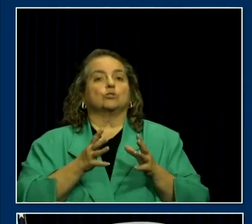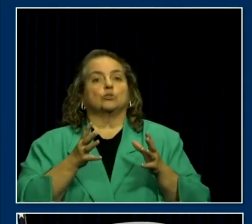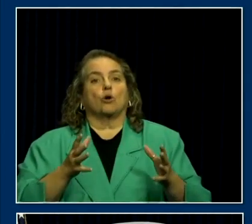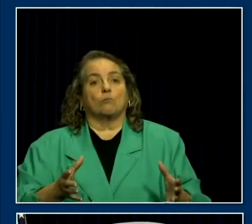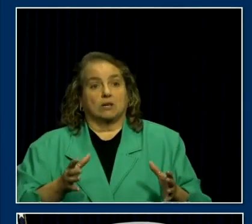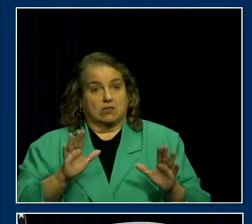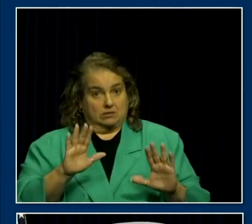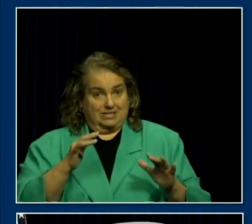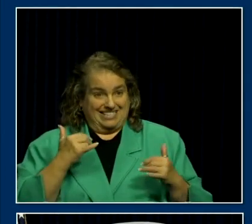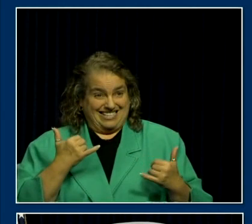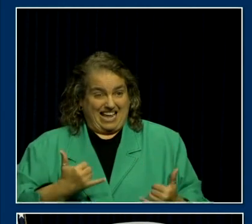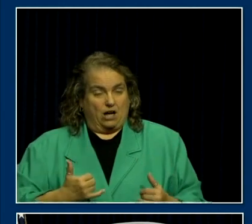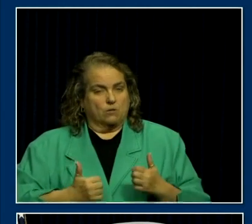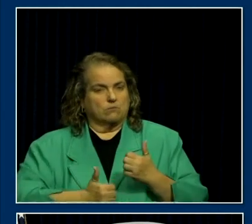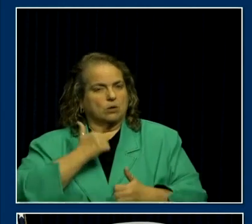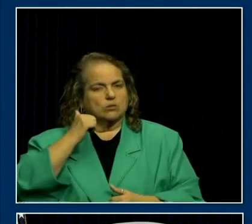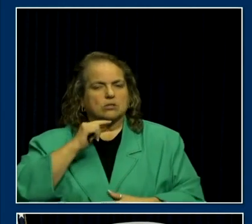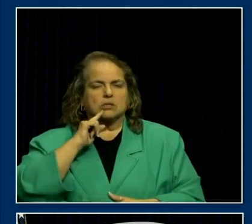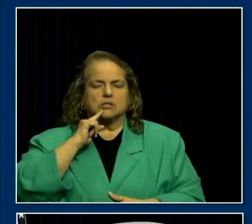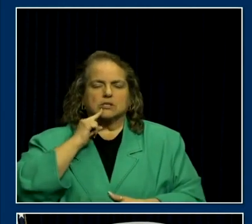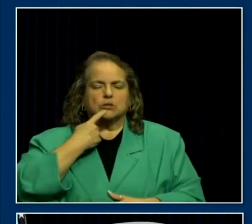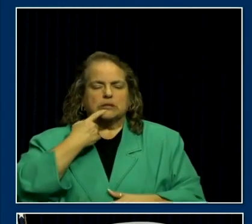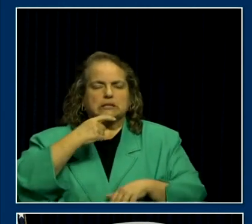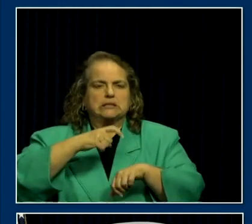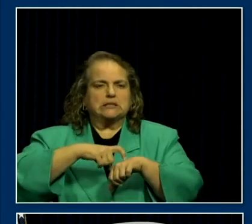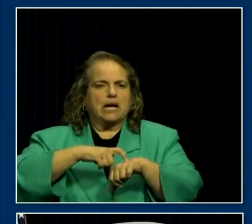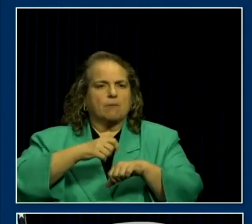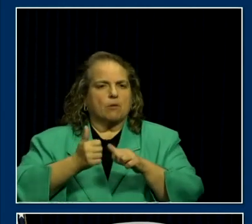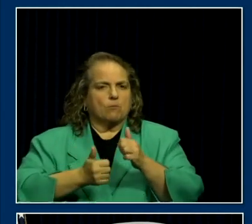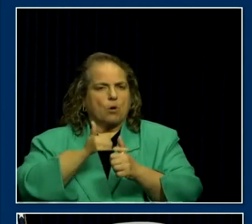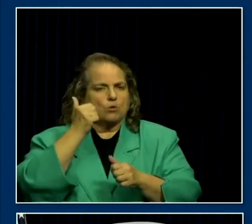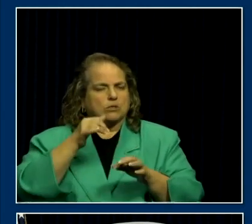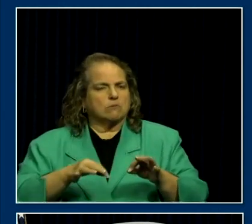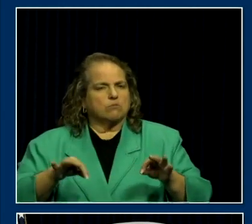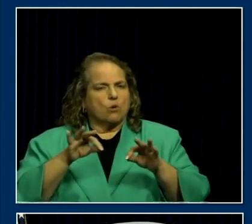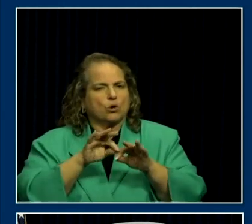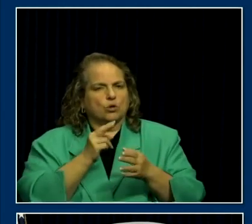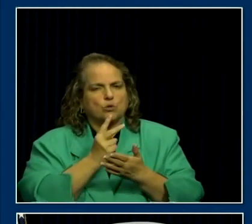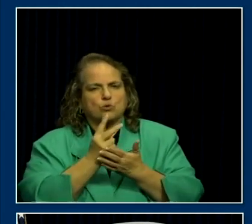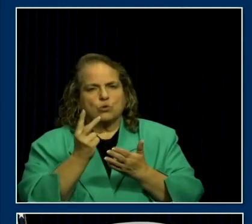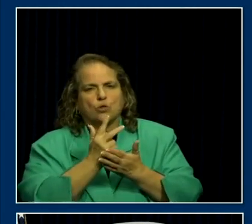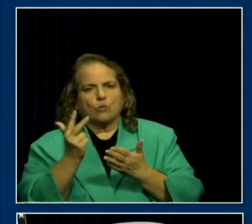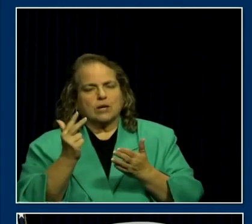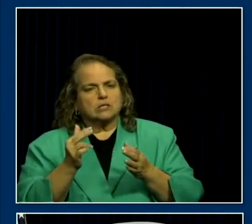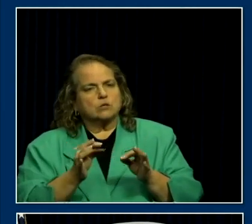game time. It's the most important 2 to 3 weeks that we believe we will face,